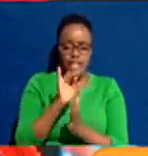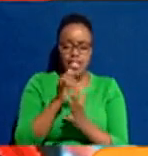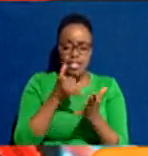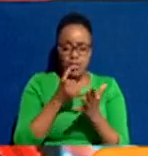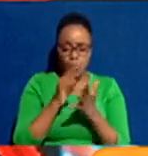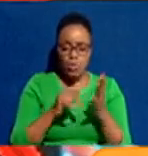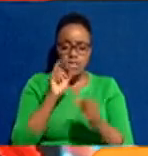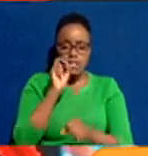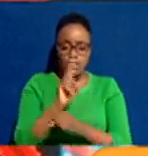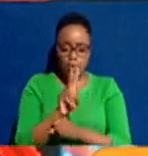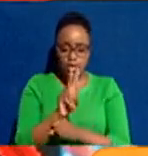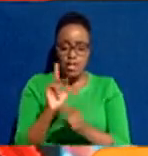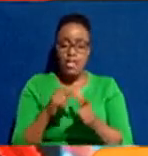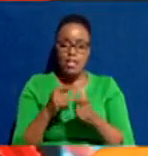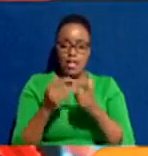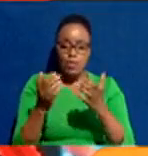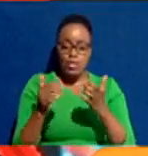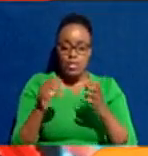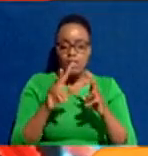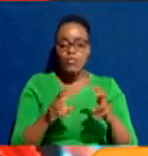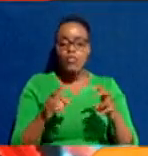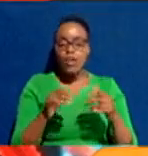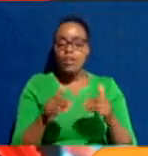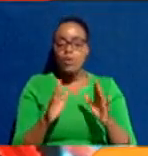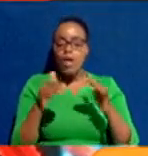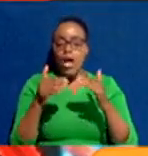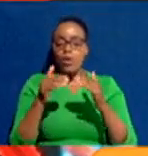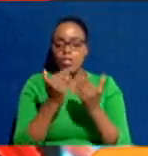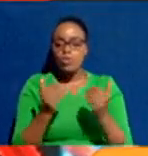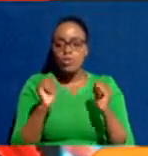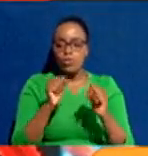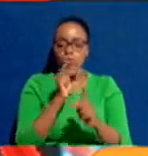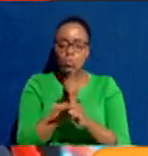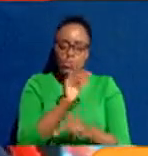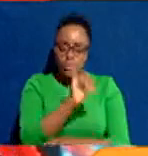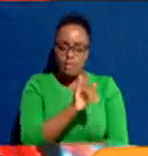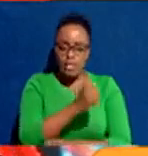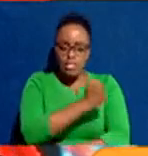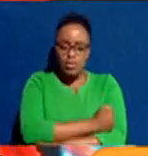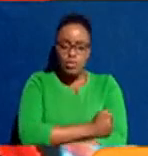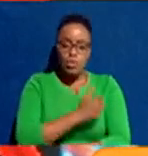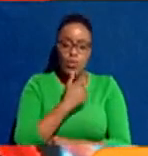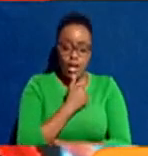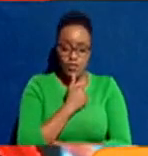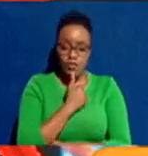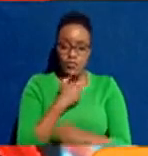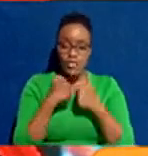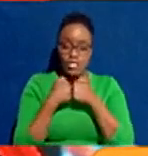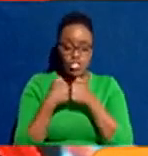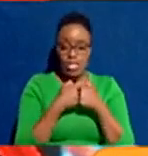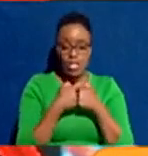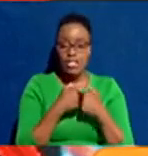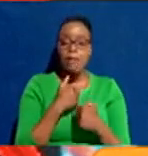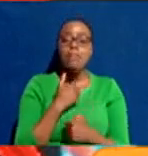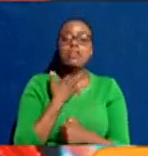includes secondary, then we needed to find a way to keep children in school. All right. So there are challenges, and I